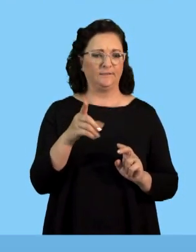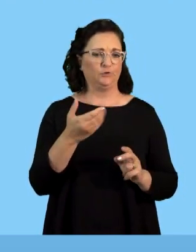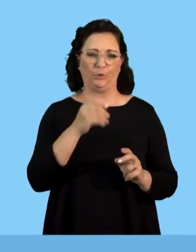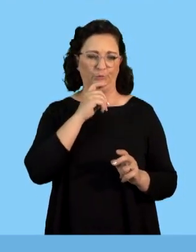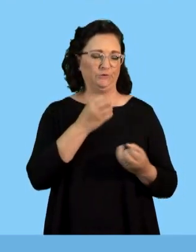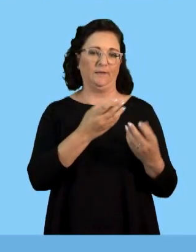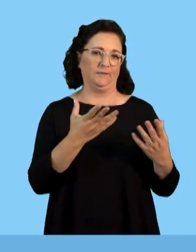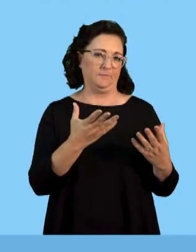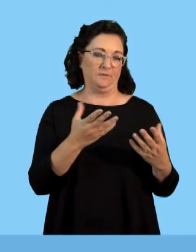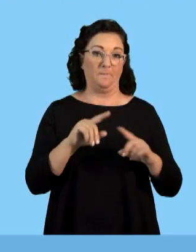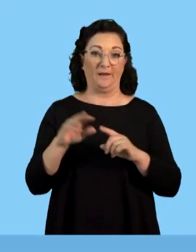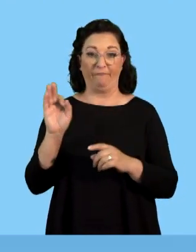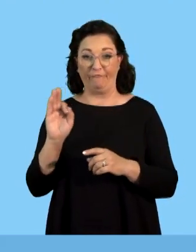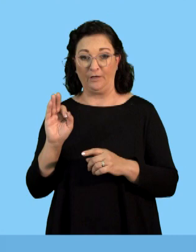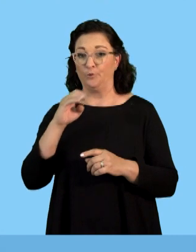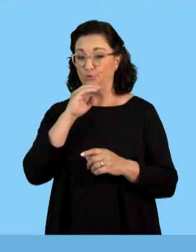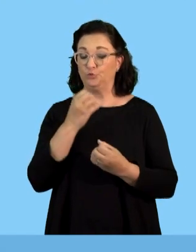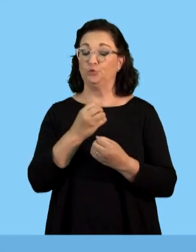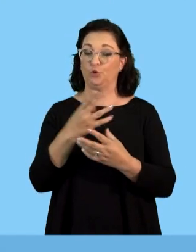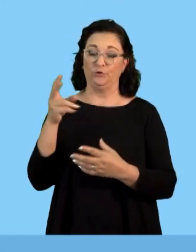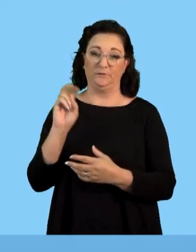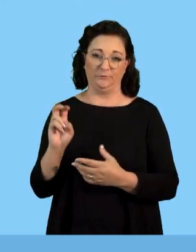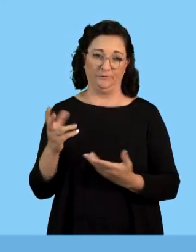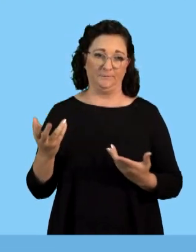have a filament. And obviously, because